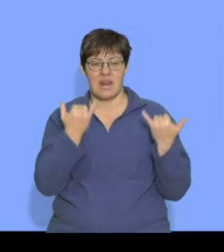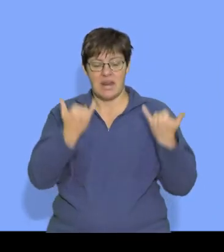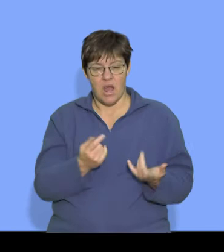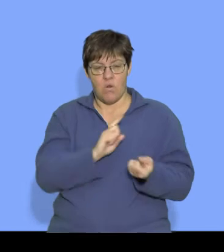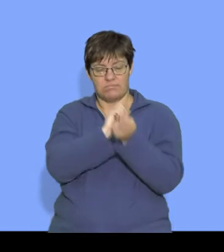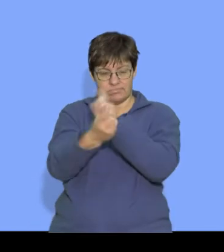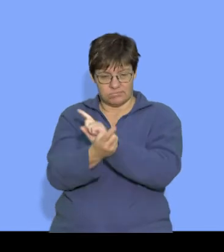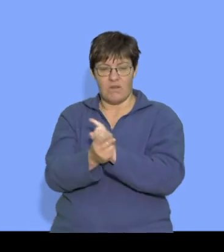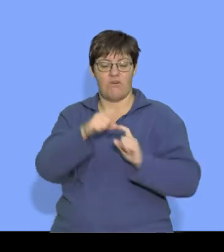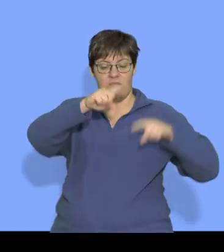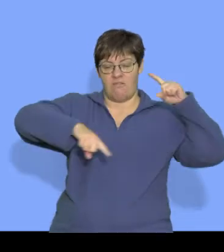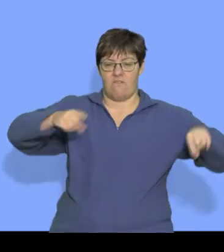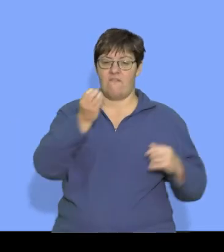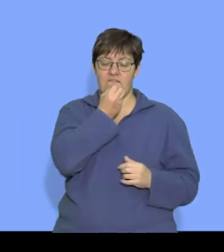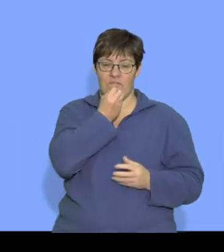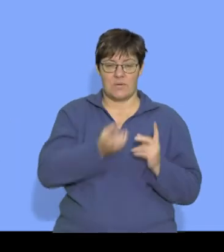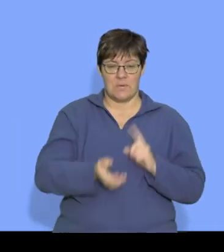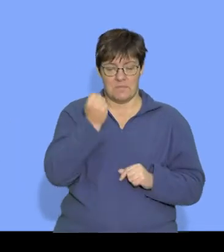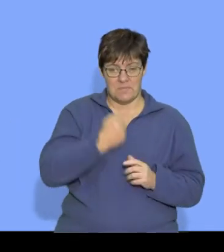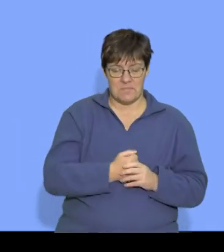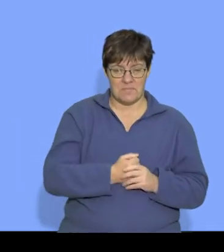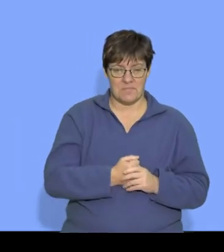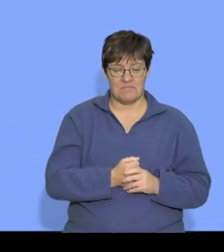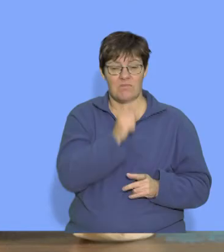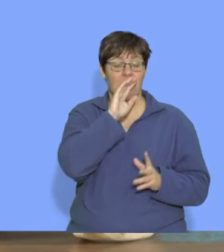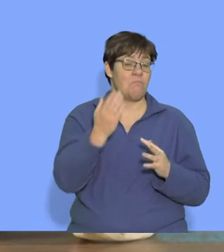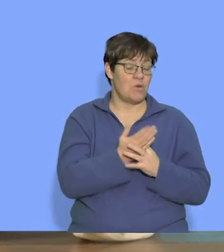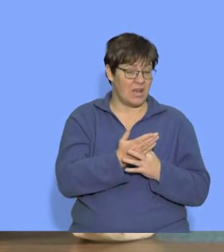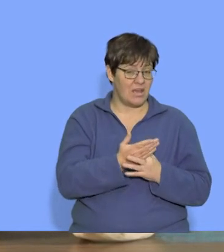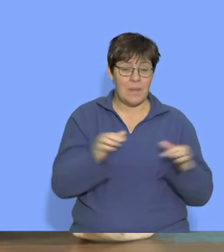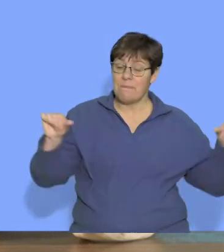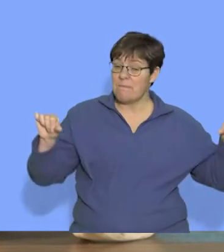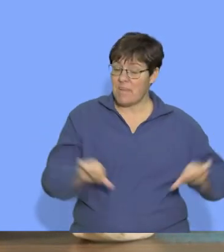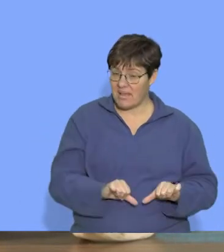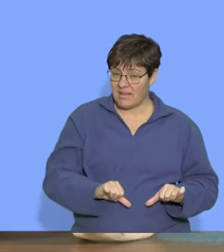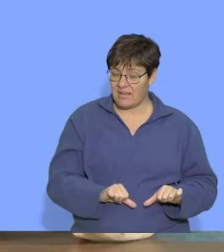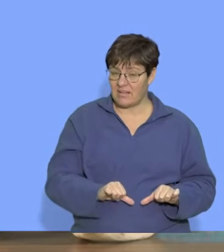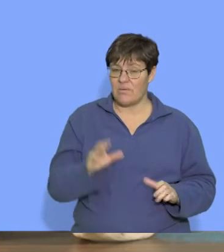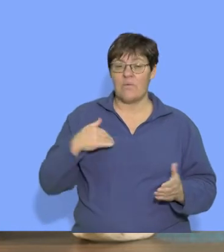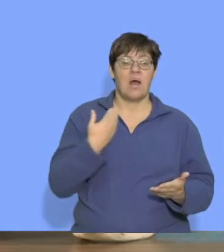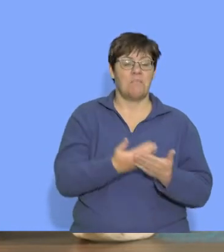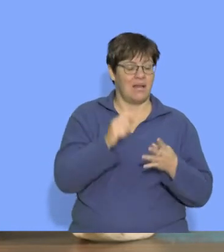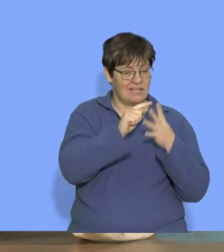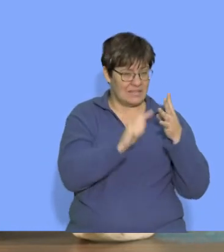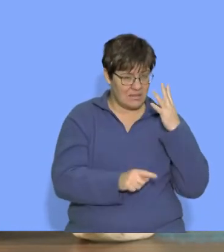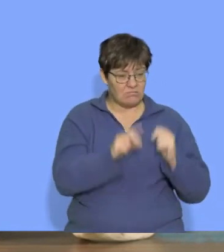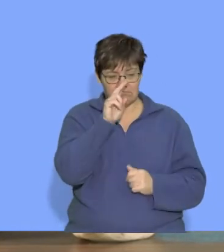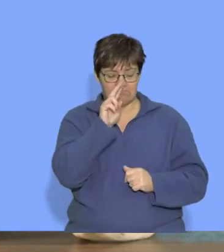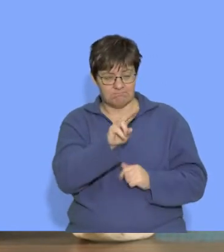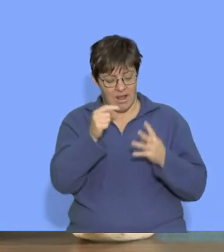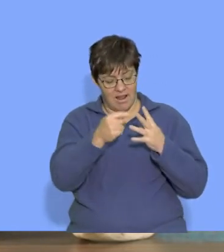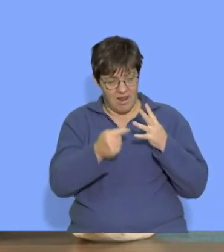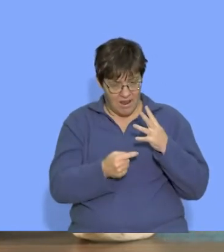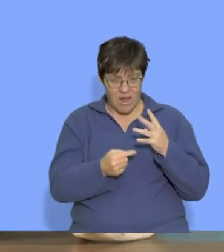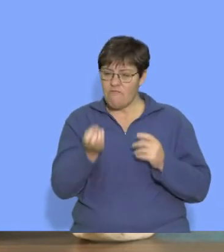looking at the adaptations of the teeth for the different modes of nutrition. Let's have a little break, and when we get back, we will apply our understanding to looking